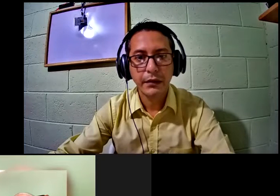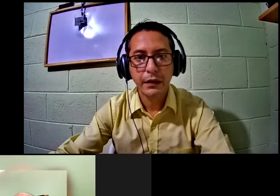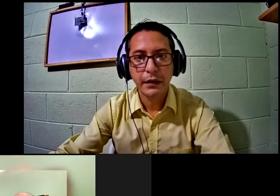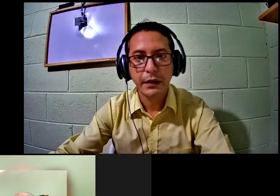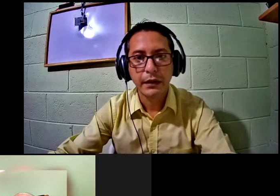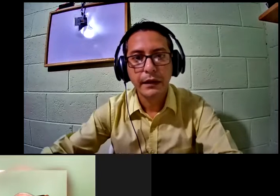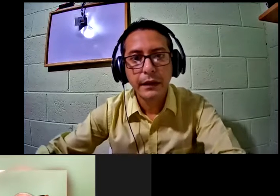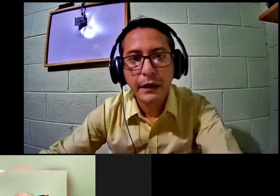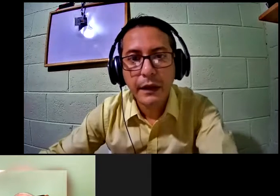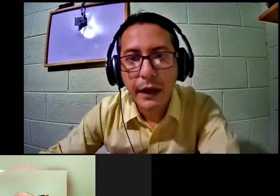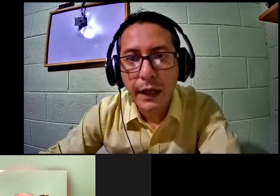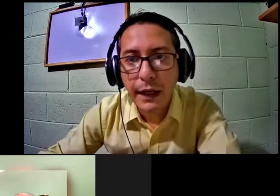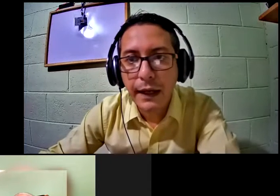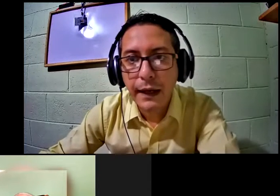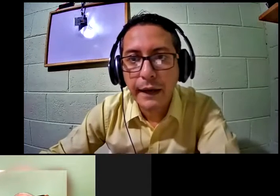Jorge.